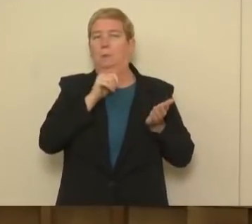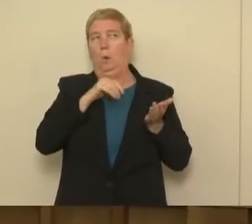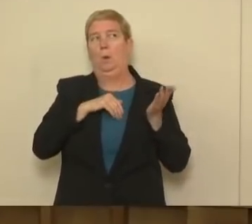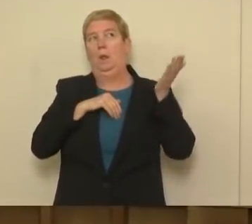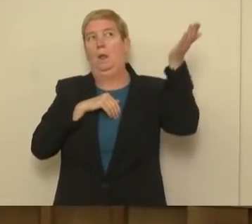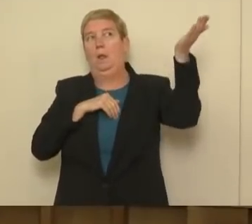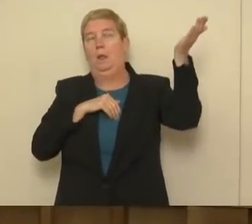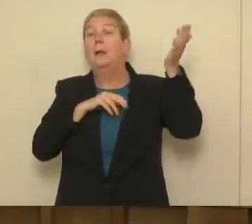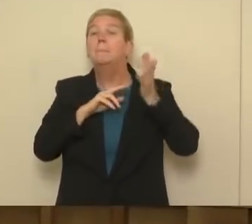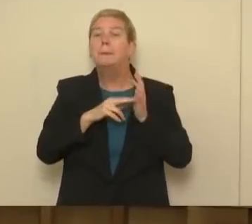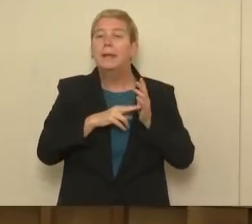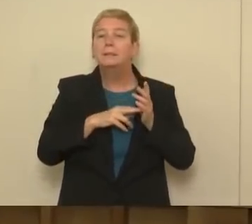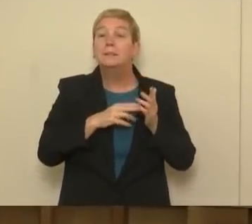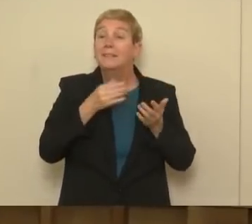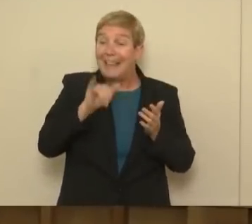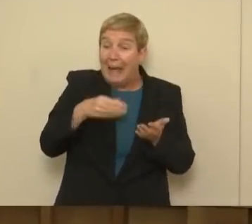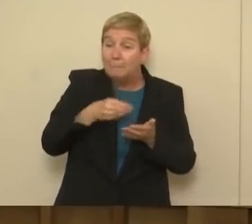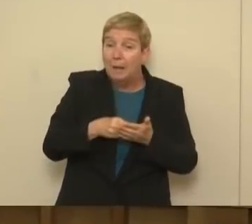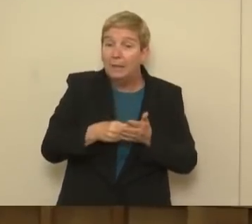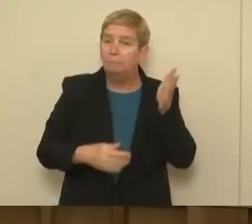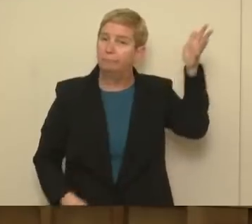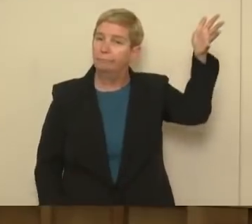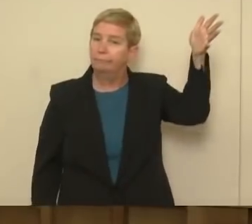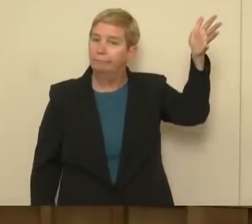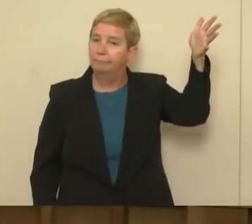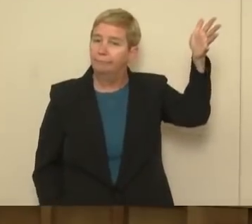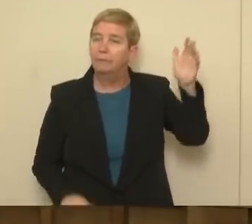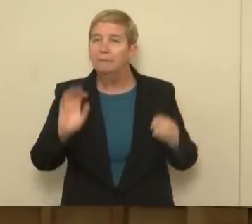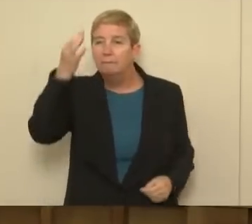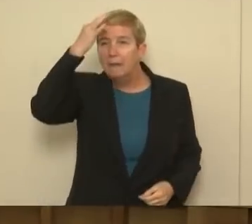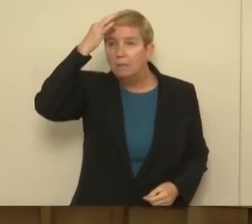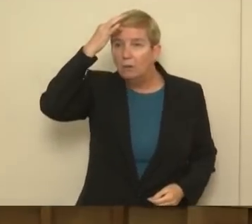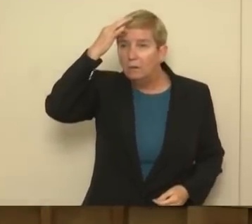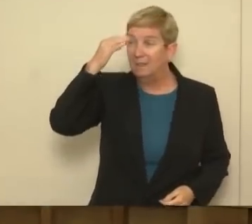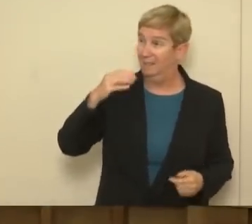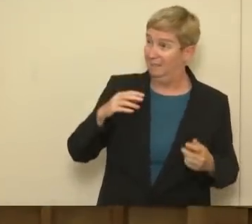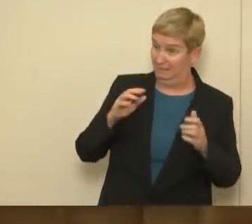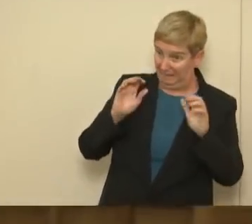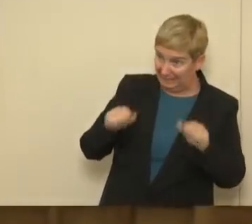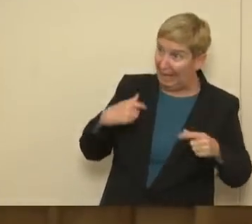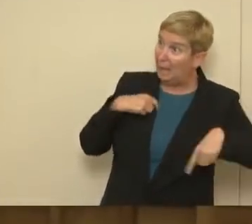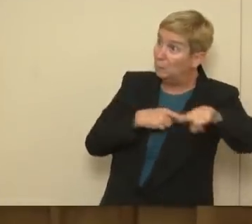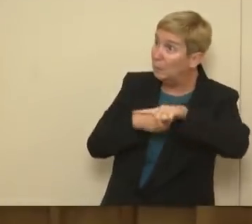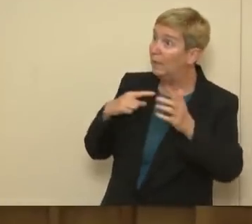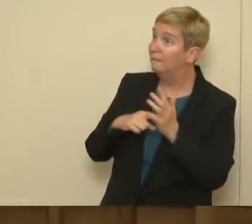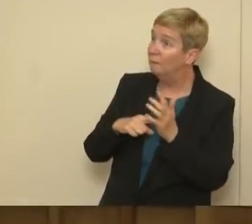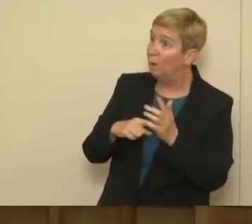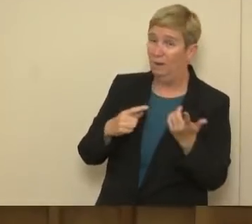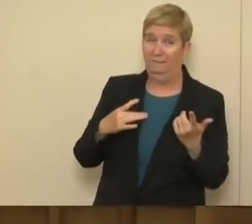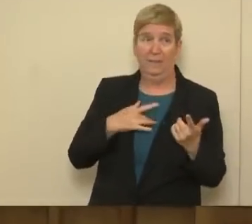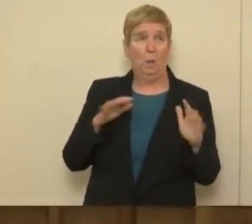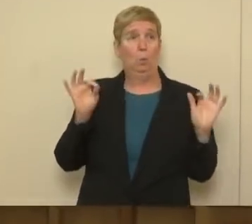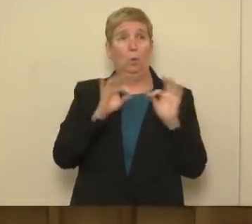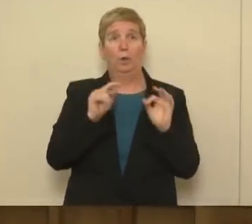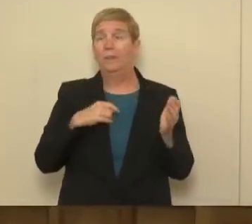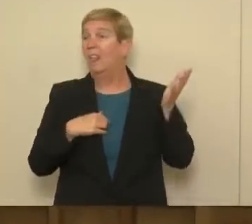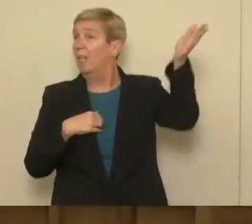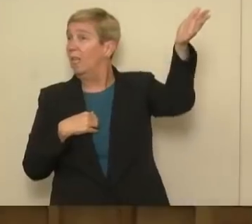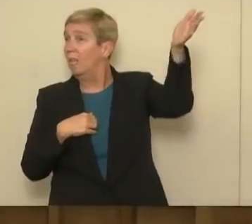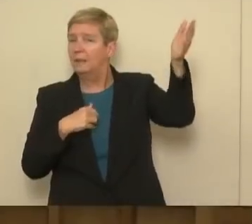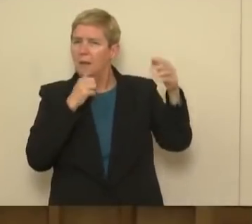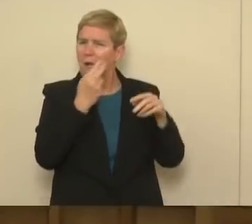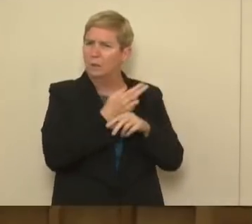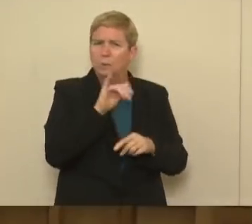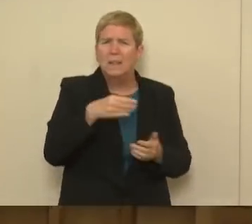table. And that's something that no one can afford in any year, especially during these very critical times with a public health